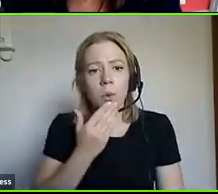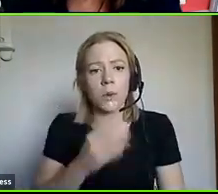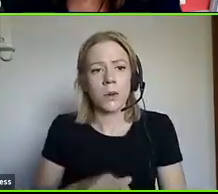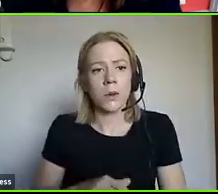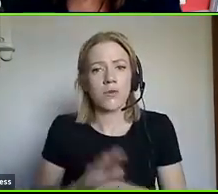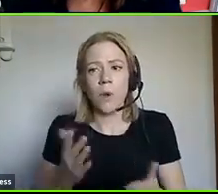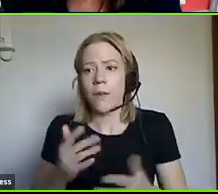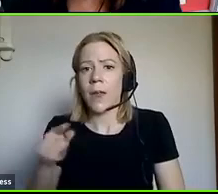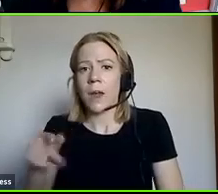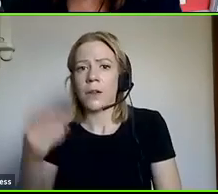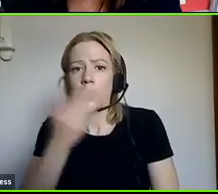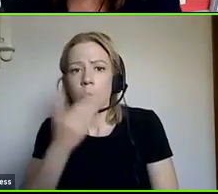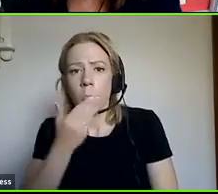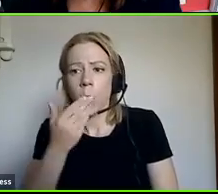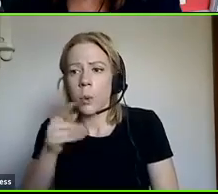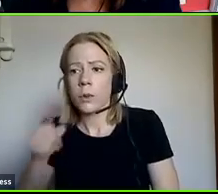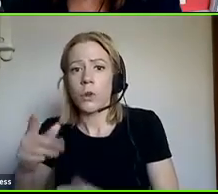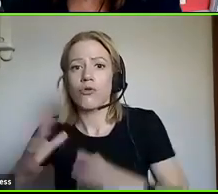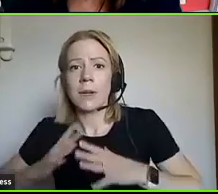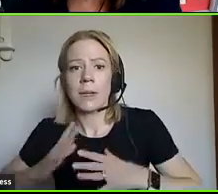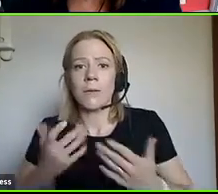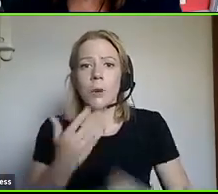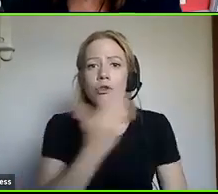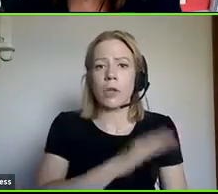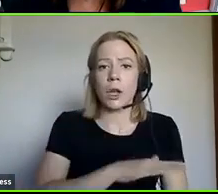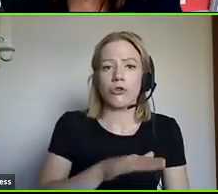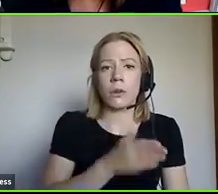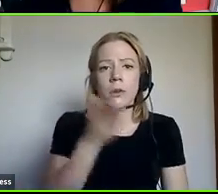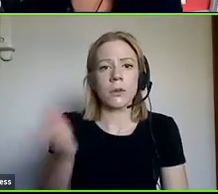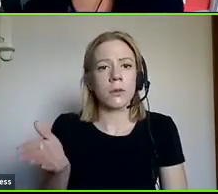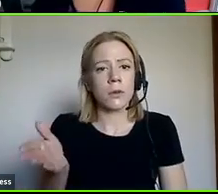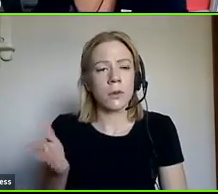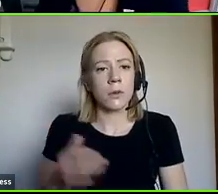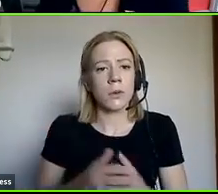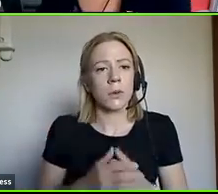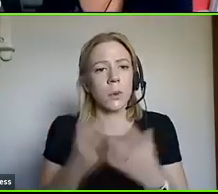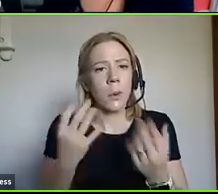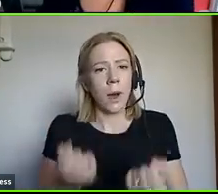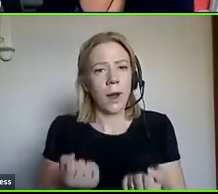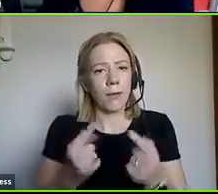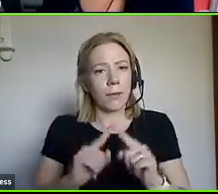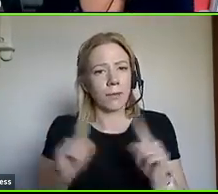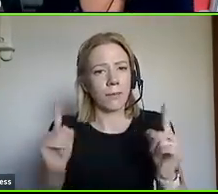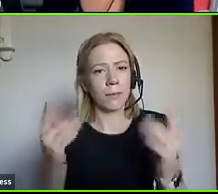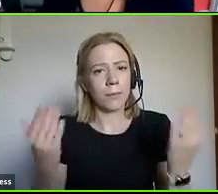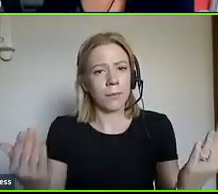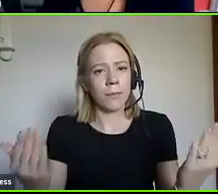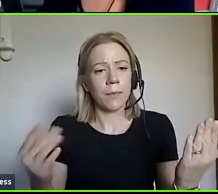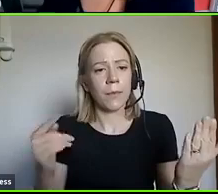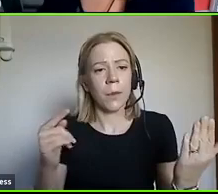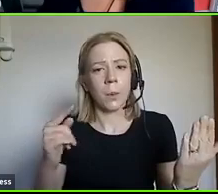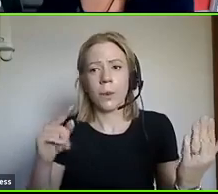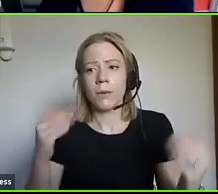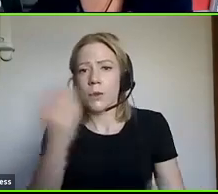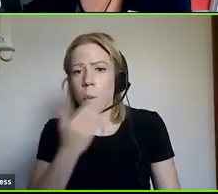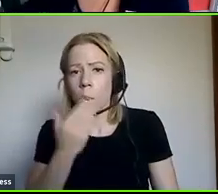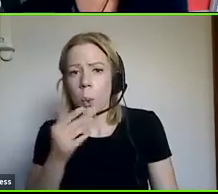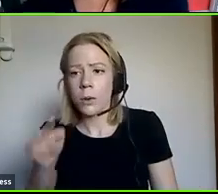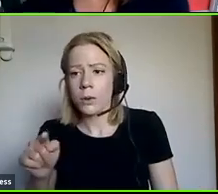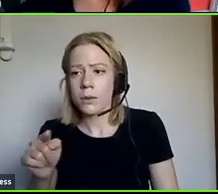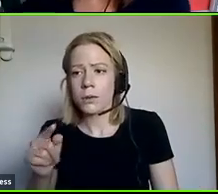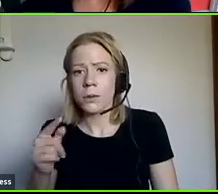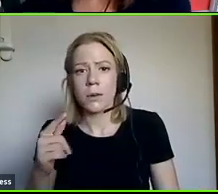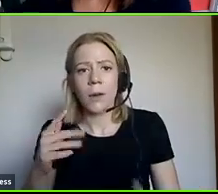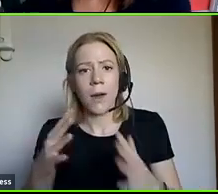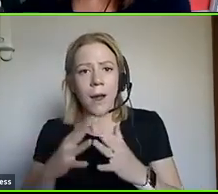schools making themselves ready for children. So when there's a disconnect between the way that schools look, how schools are